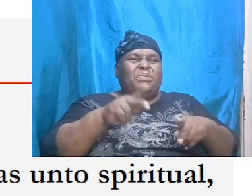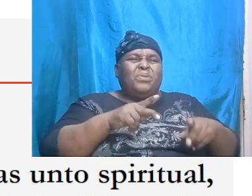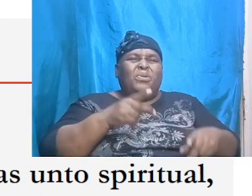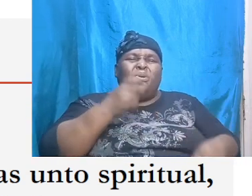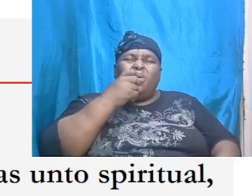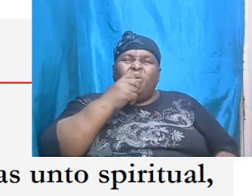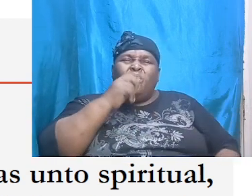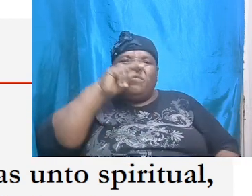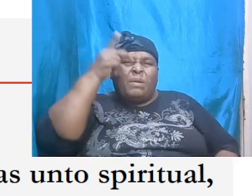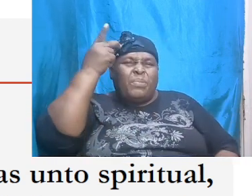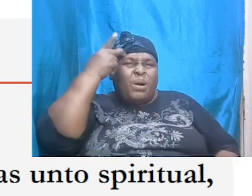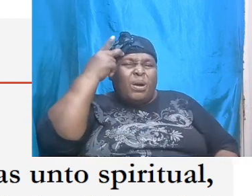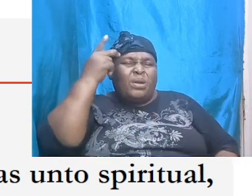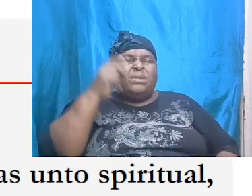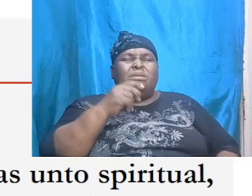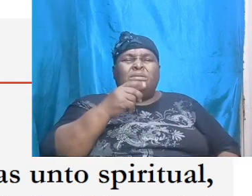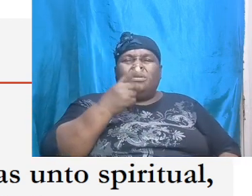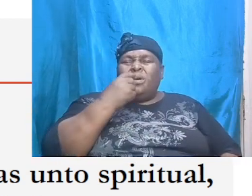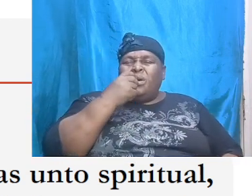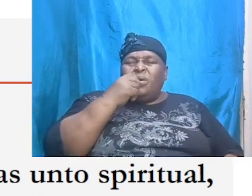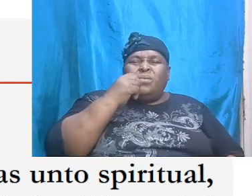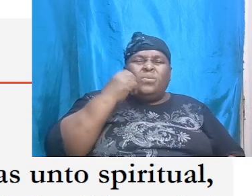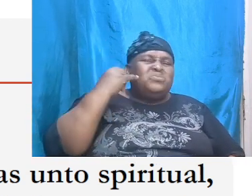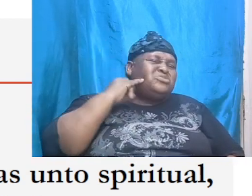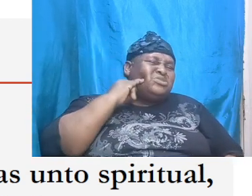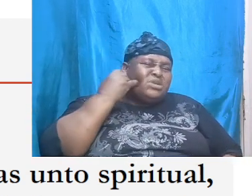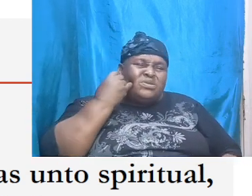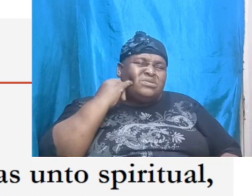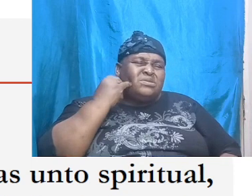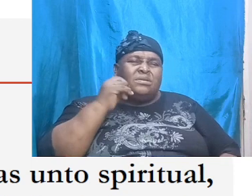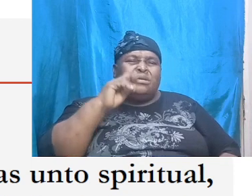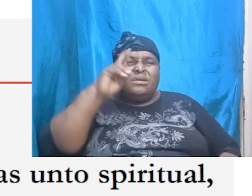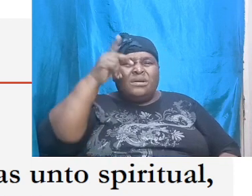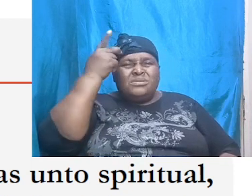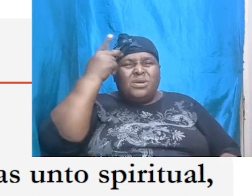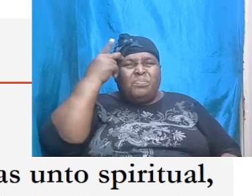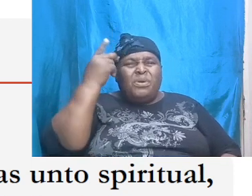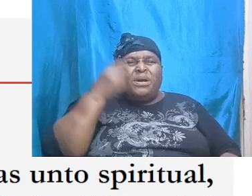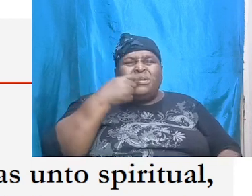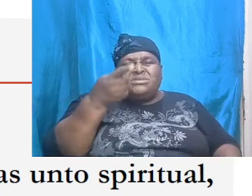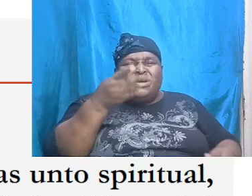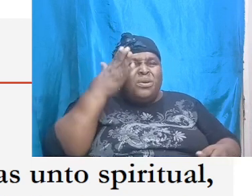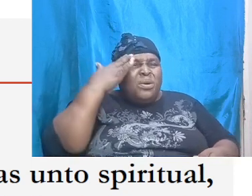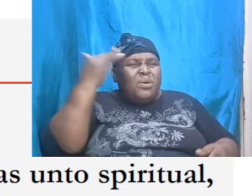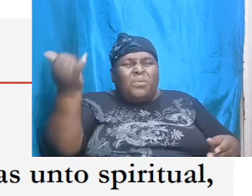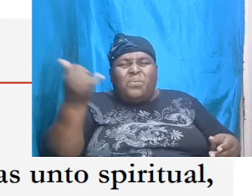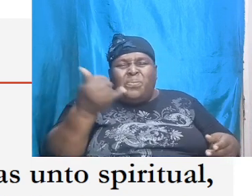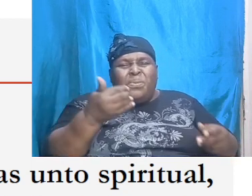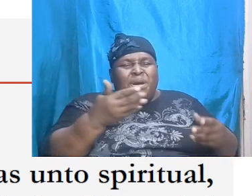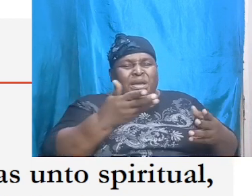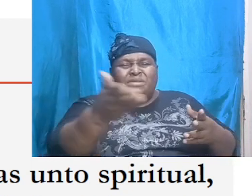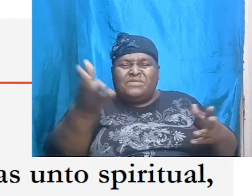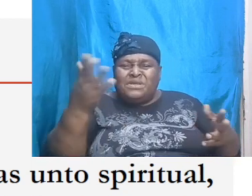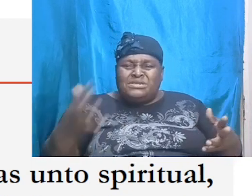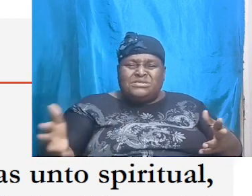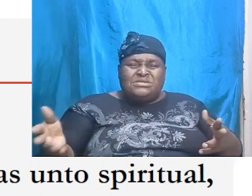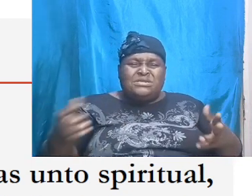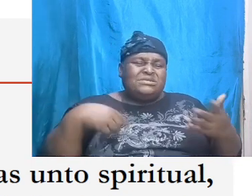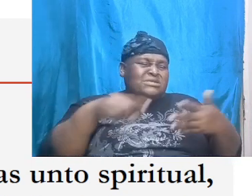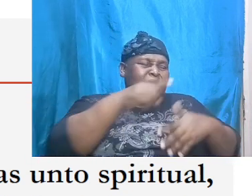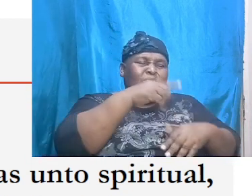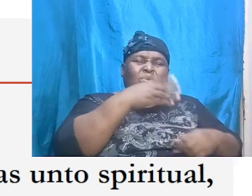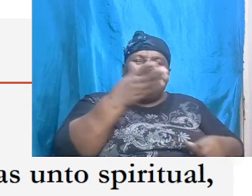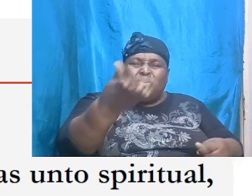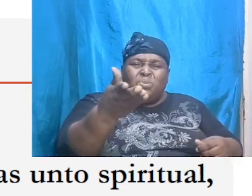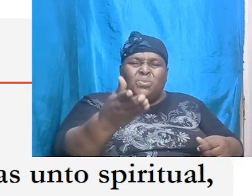who is for Paulus and who jealous and who had do this. And Paul ever said, look here, why are these things named among you, brethren? God don't like